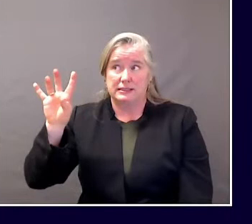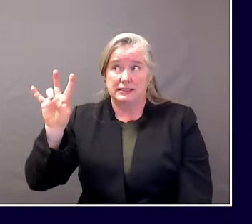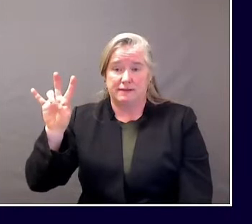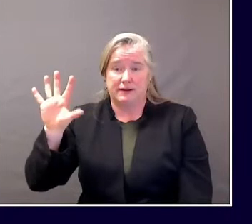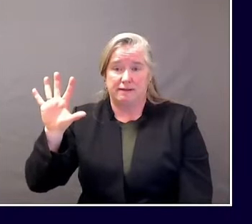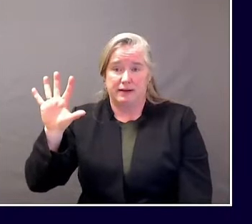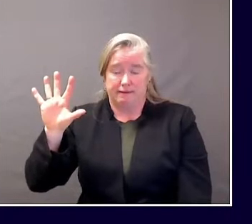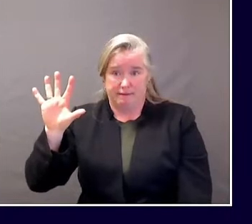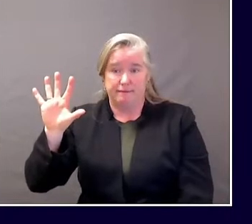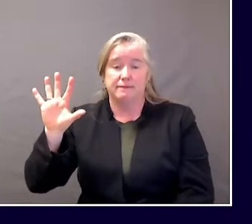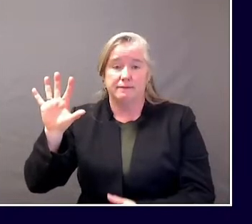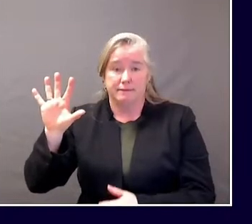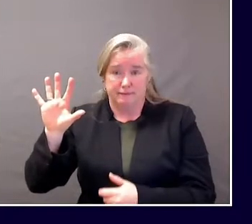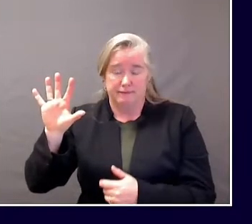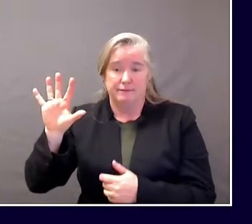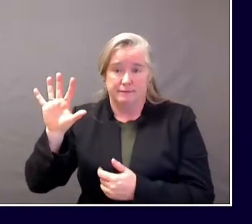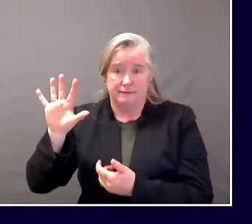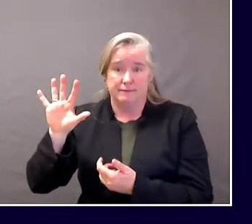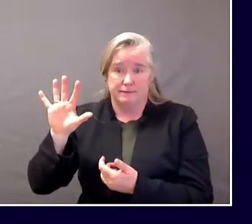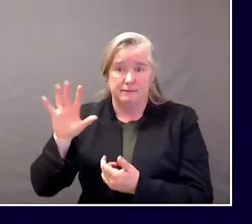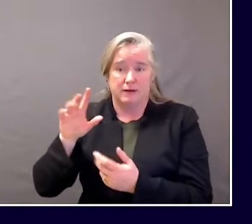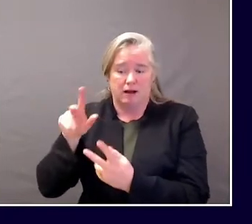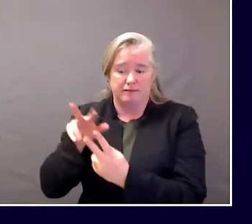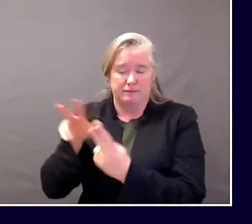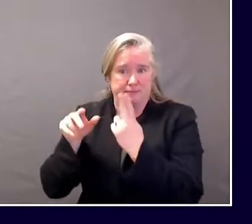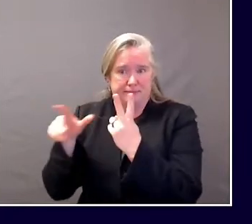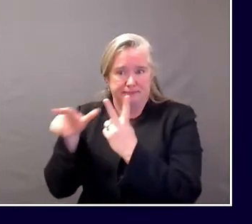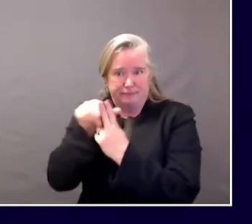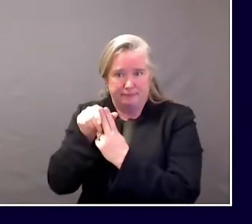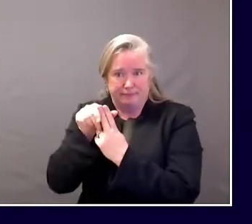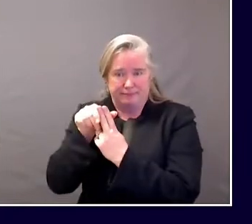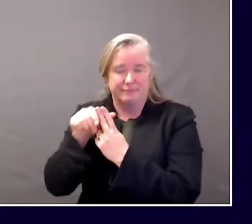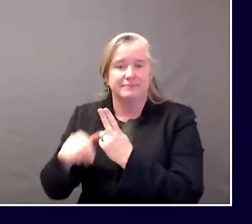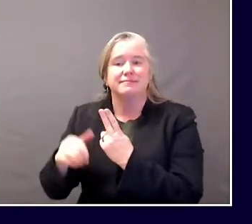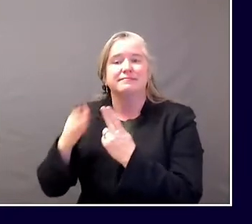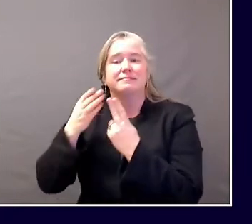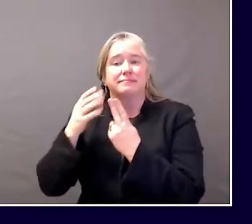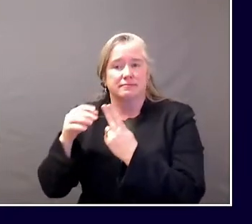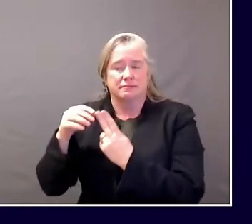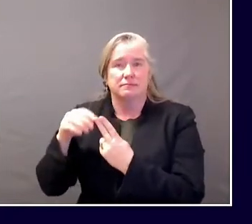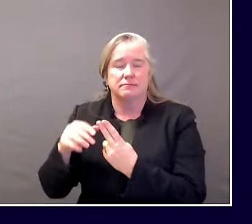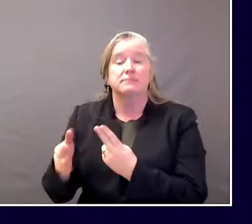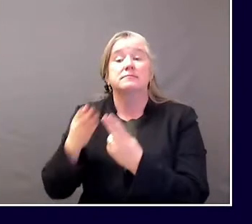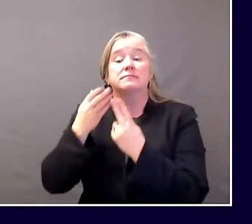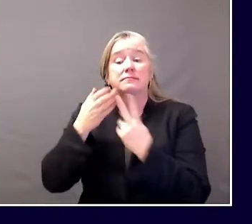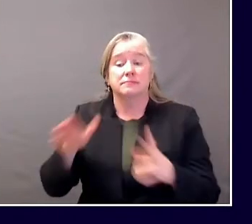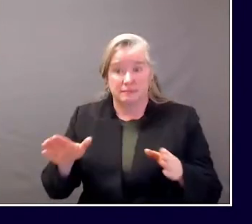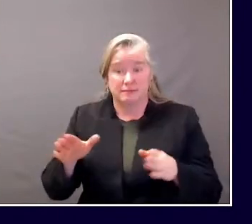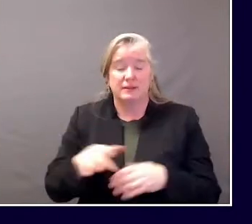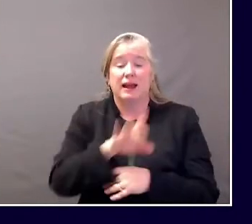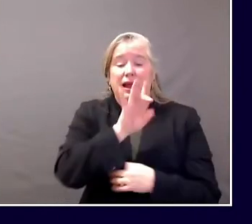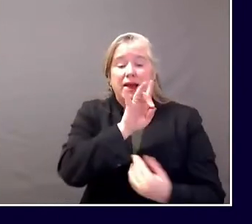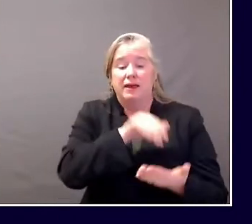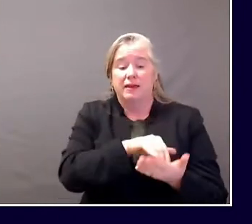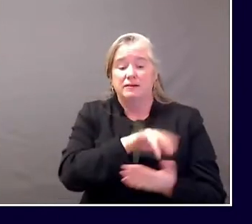17,175 doses of COVID-19 vaccine. That breaks down into